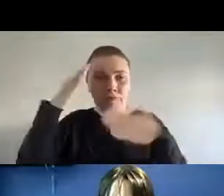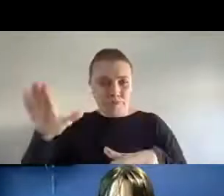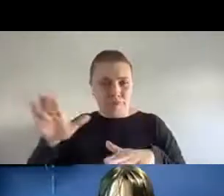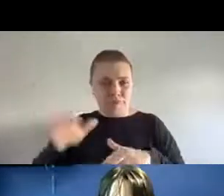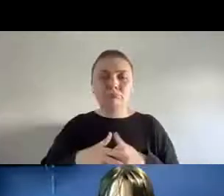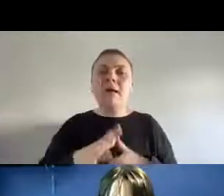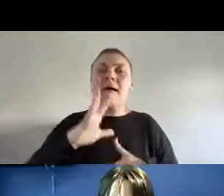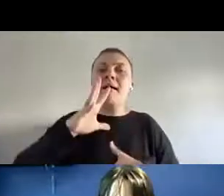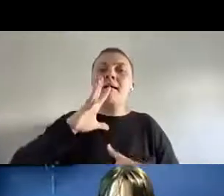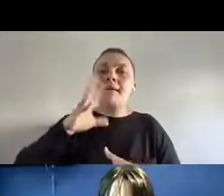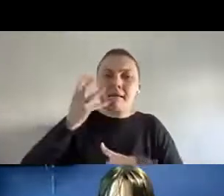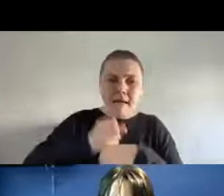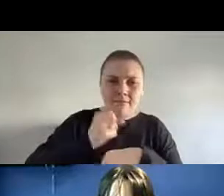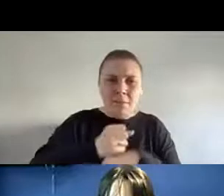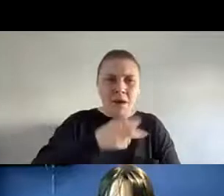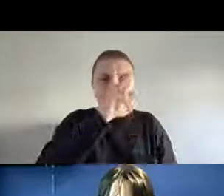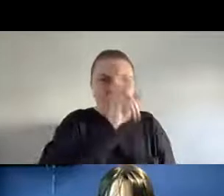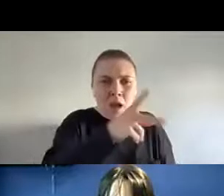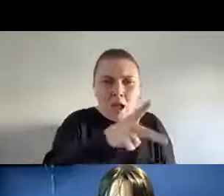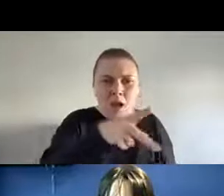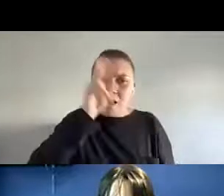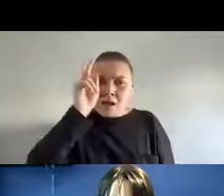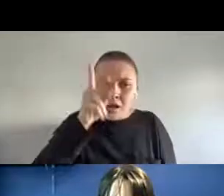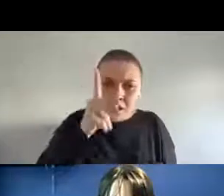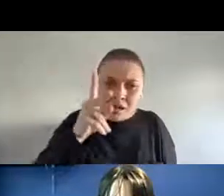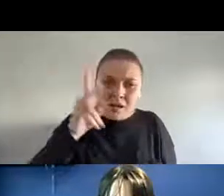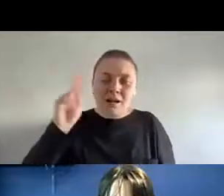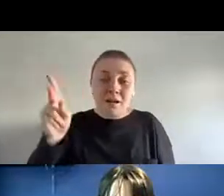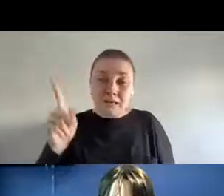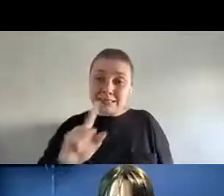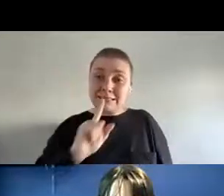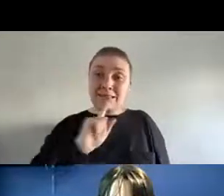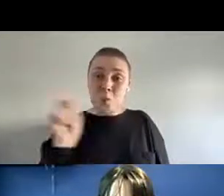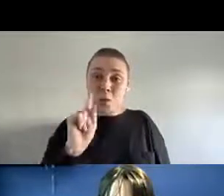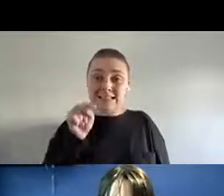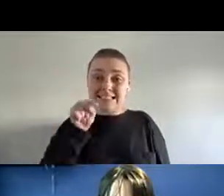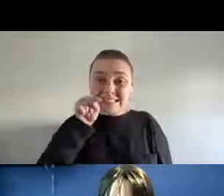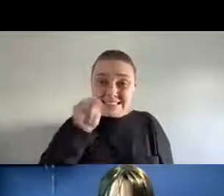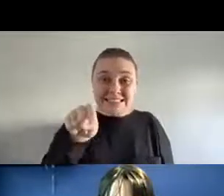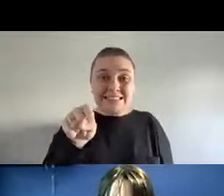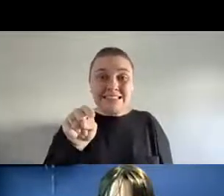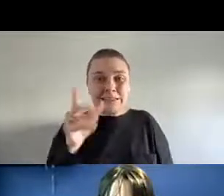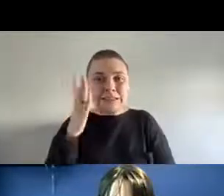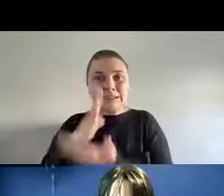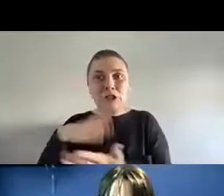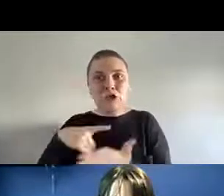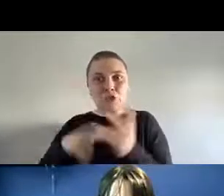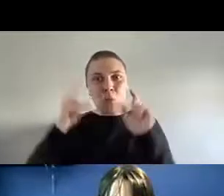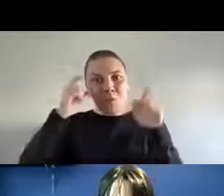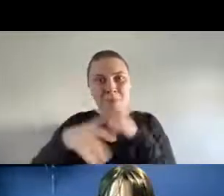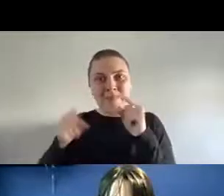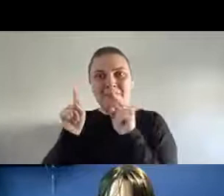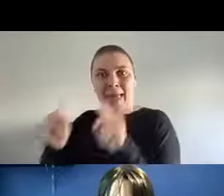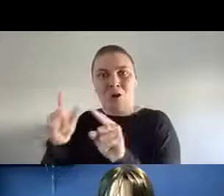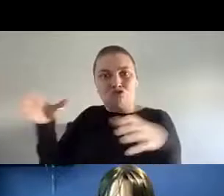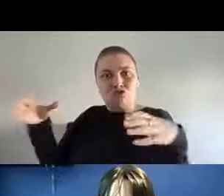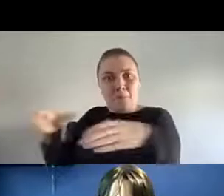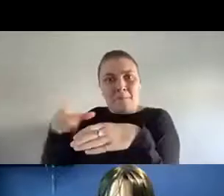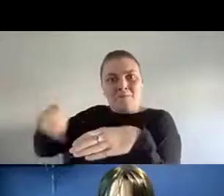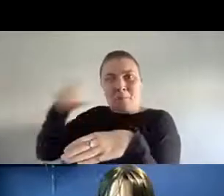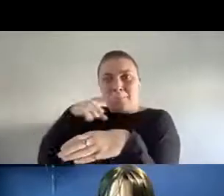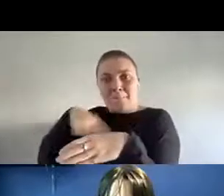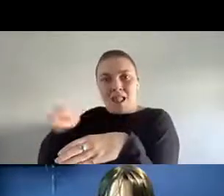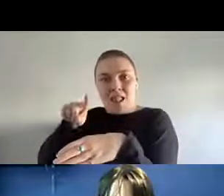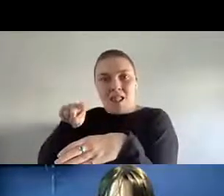government kept reiterating this, it really sent the message that this was what we actually needed to be concerned about. And the loss of